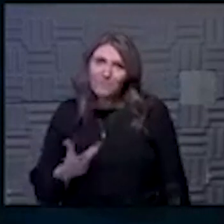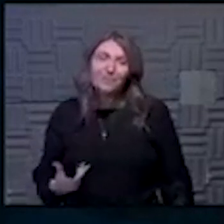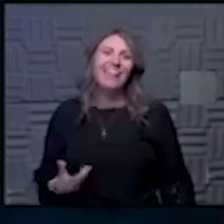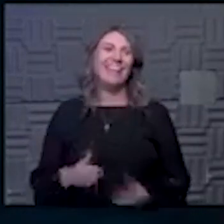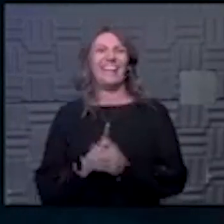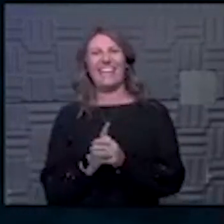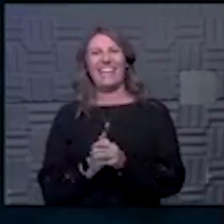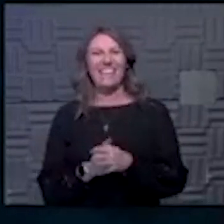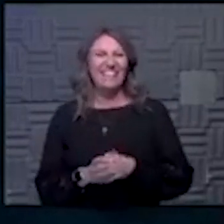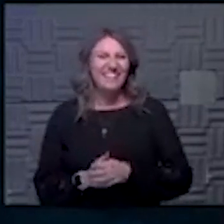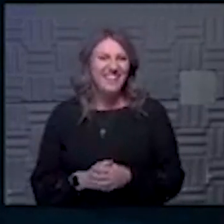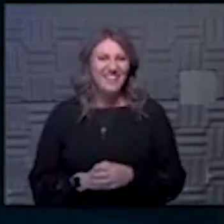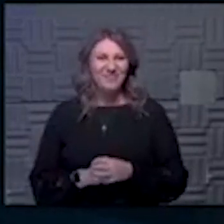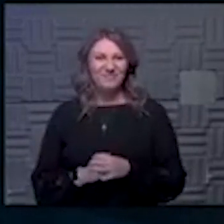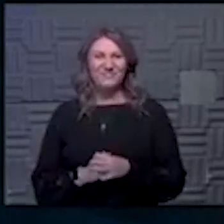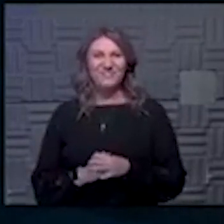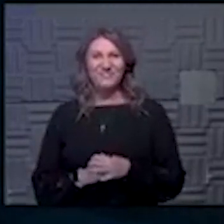ahead.